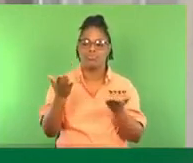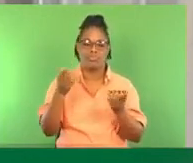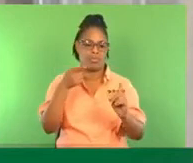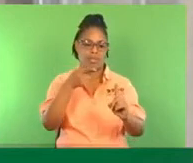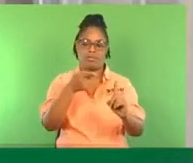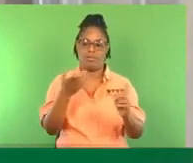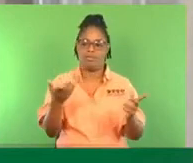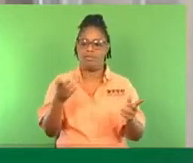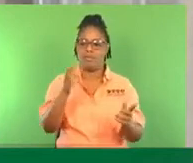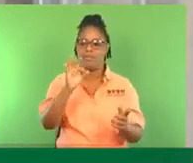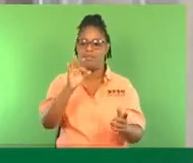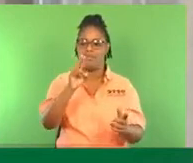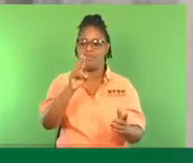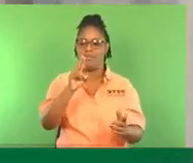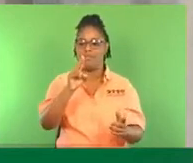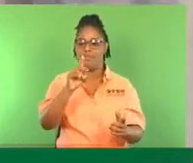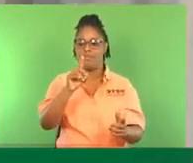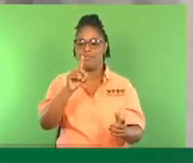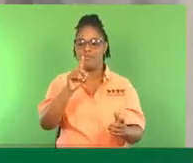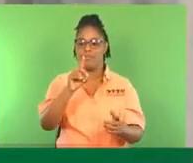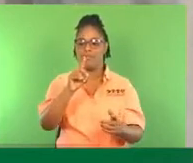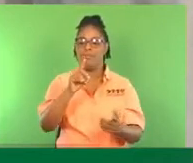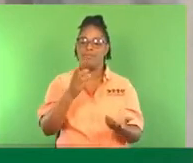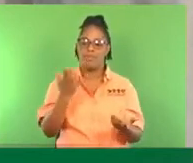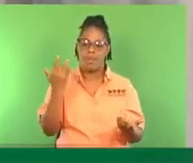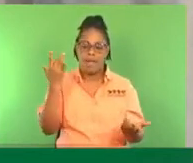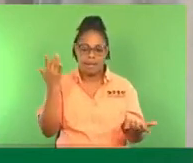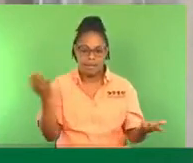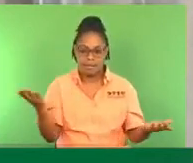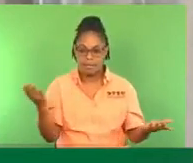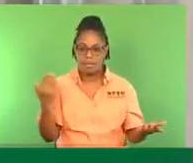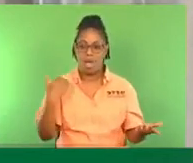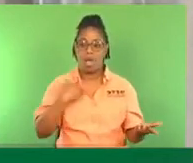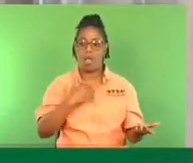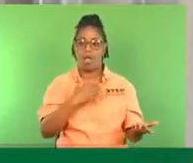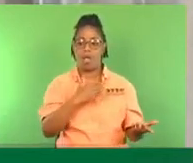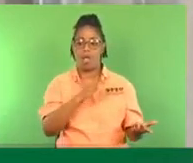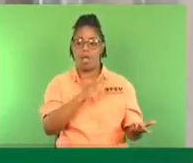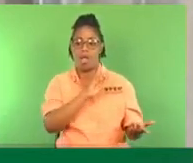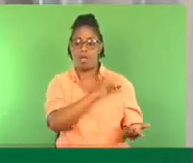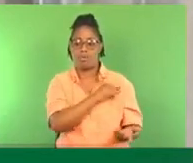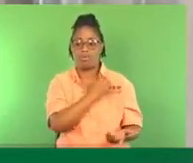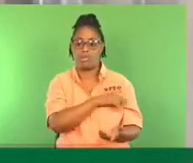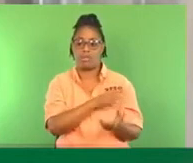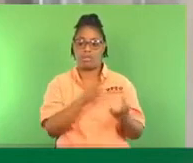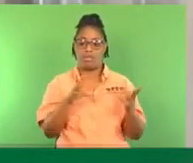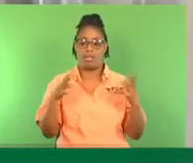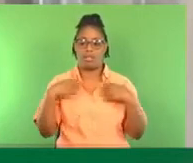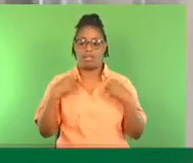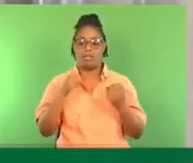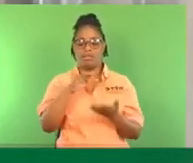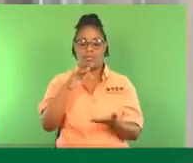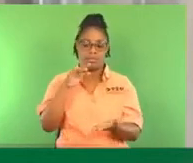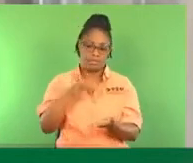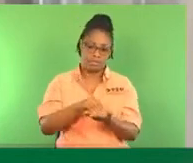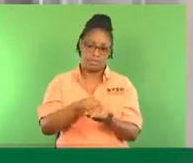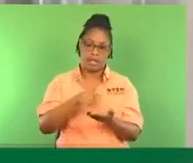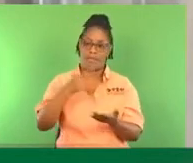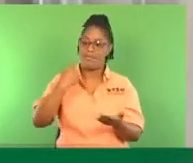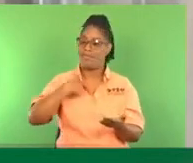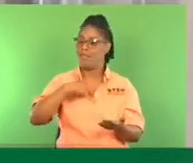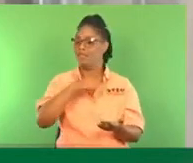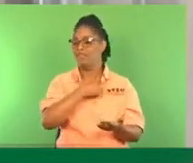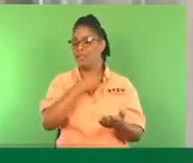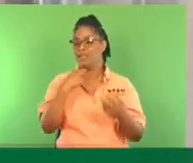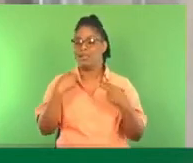frontline agencies? Our hospitals and health centers are routinely under-resourced and the